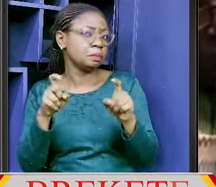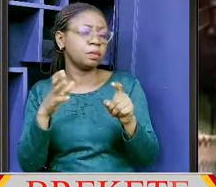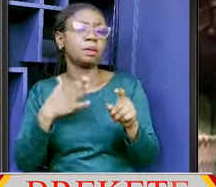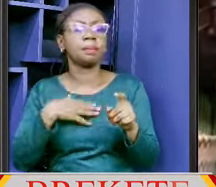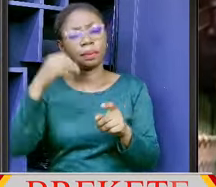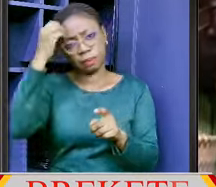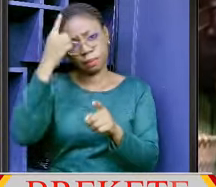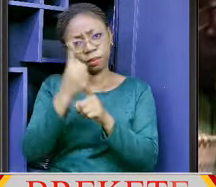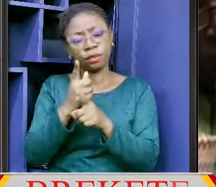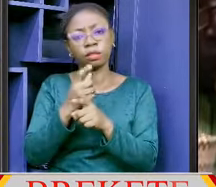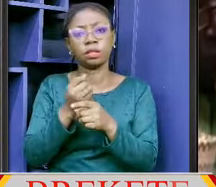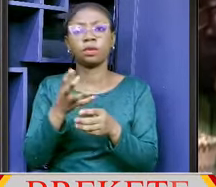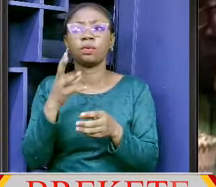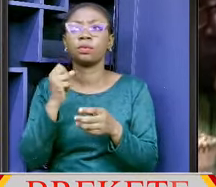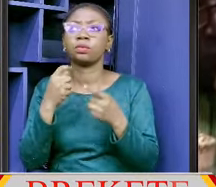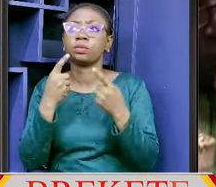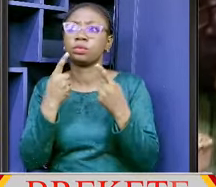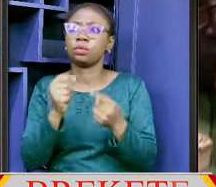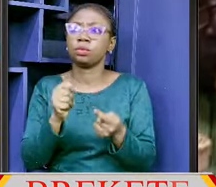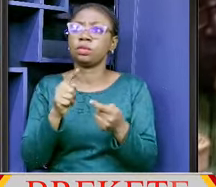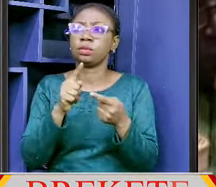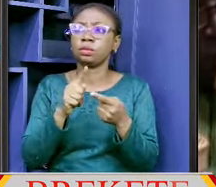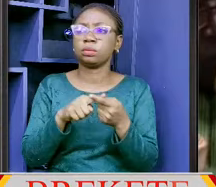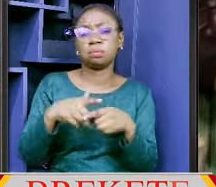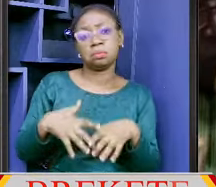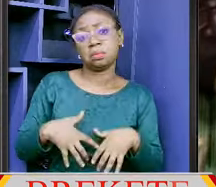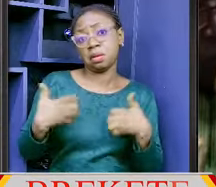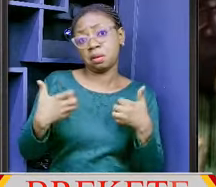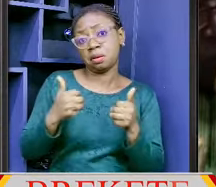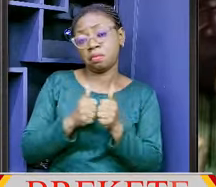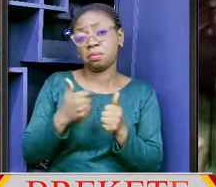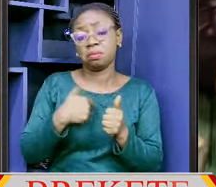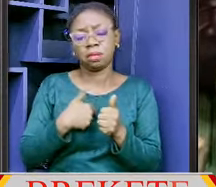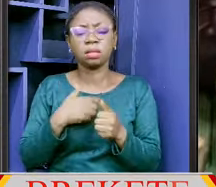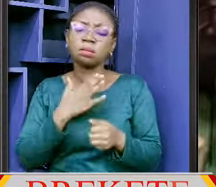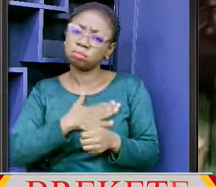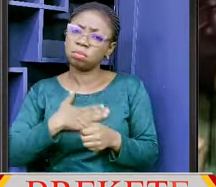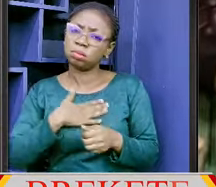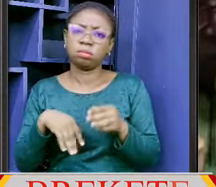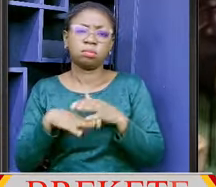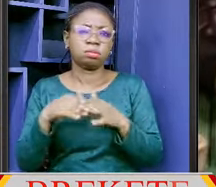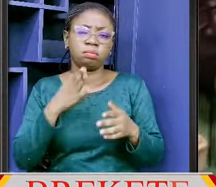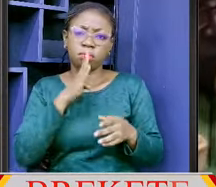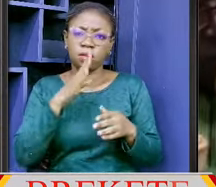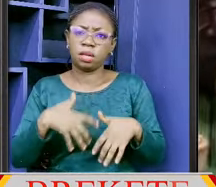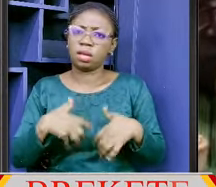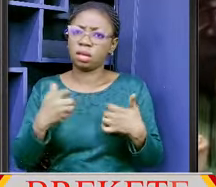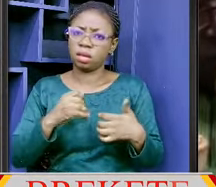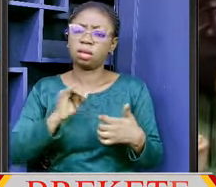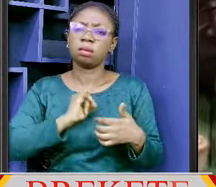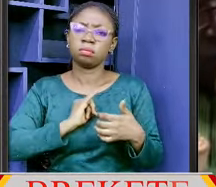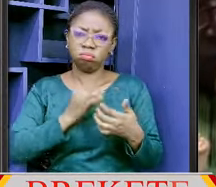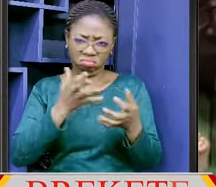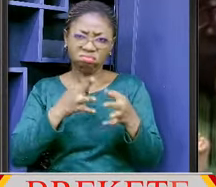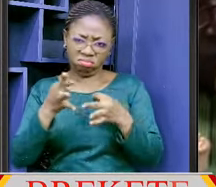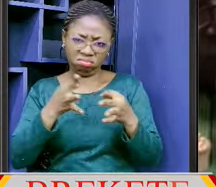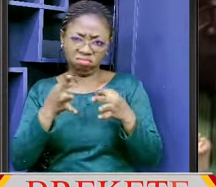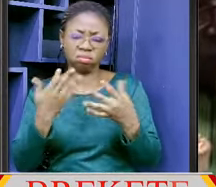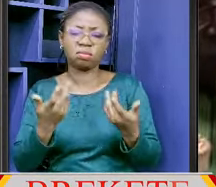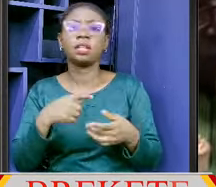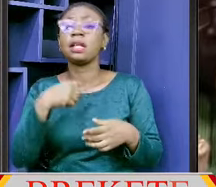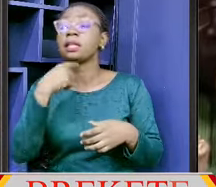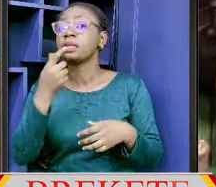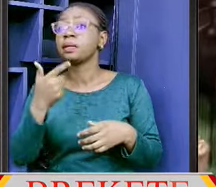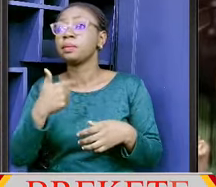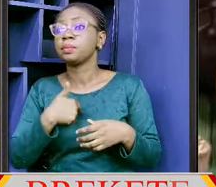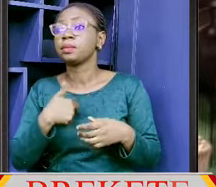My brother was trying to, as though he wanted to be annoyed with me. I said, please don't be annoyed. I want to hear so that everybody will hear. So he told me that, go